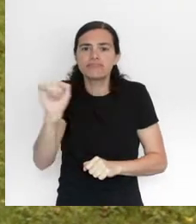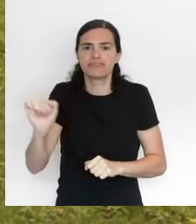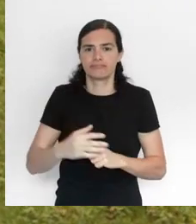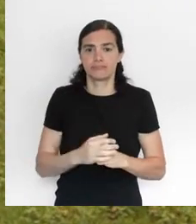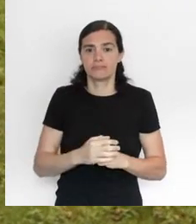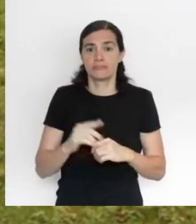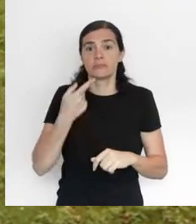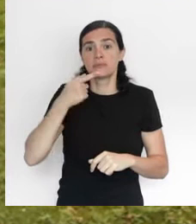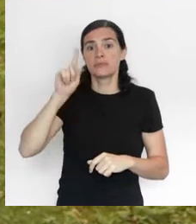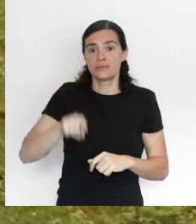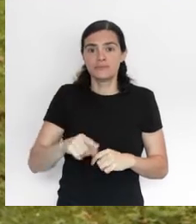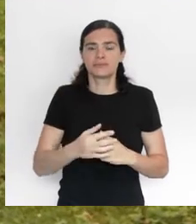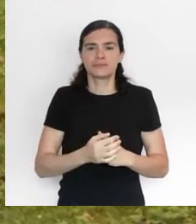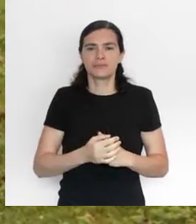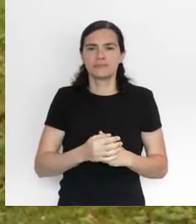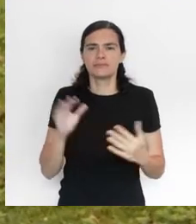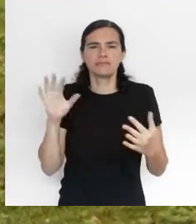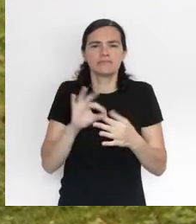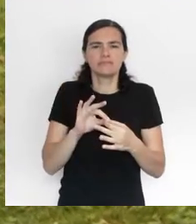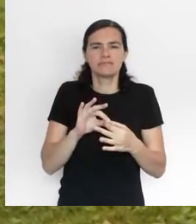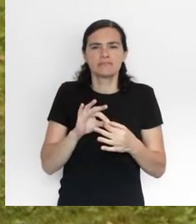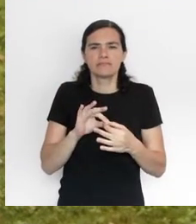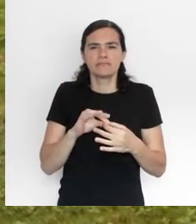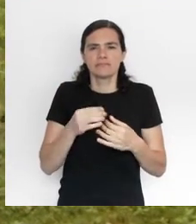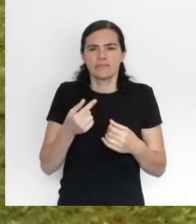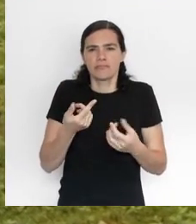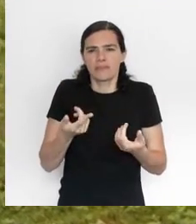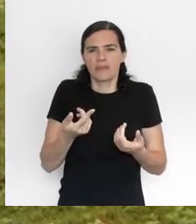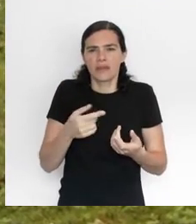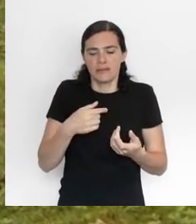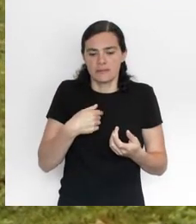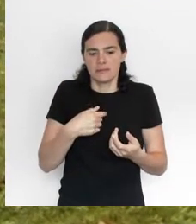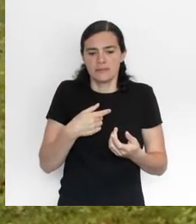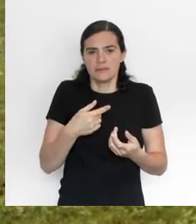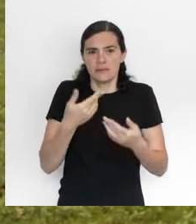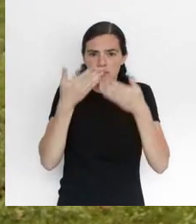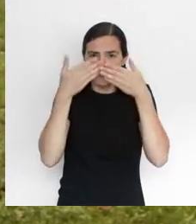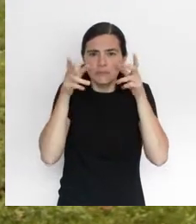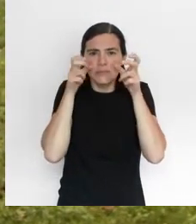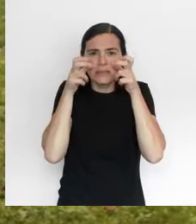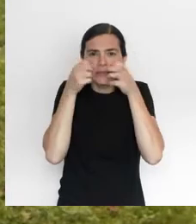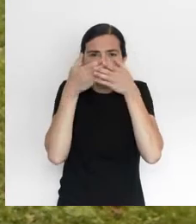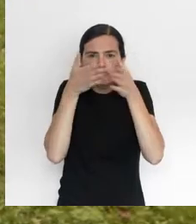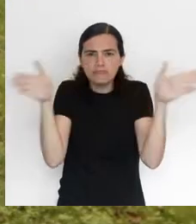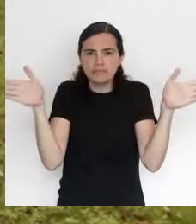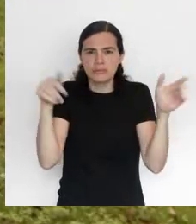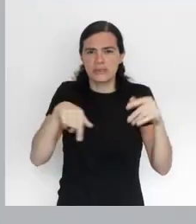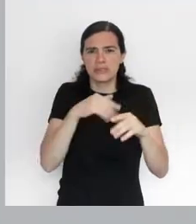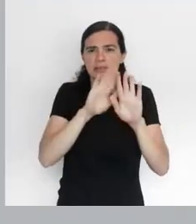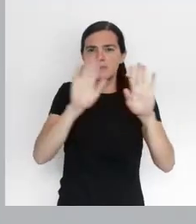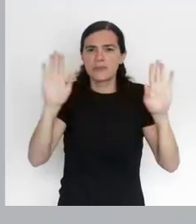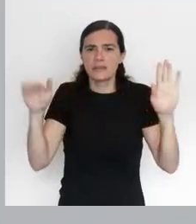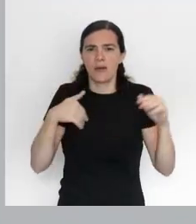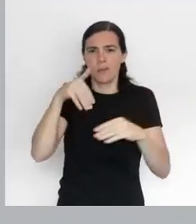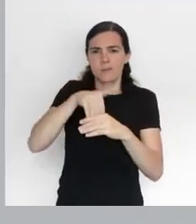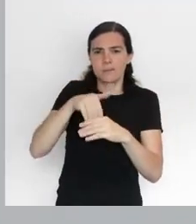to you. It's again about expanding your field of perception. In